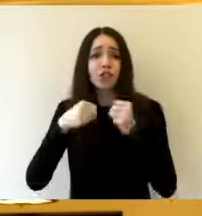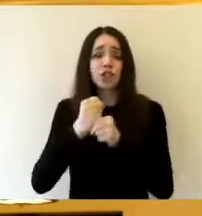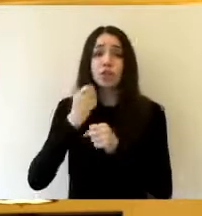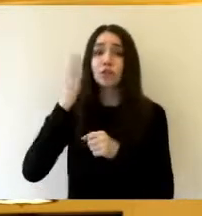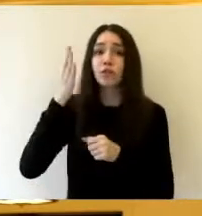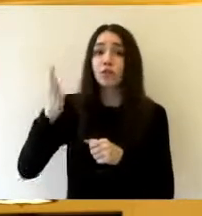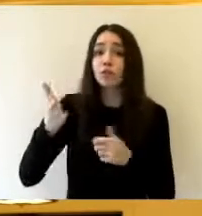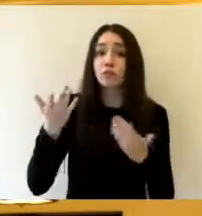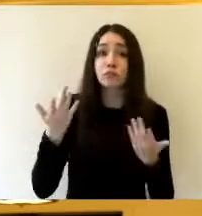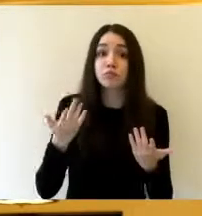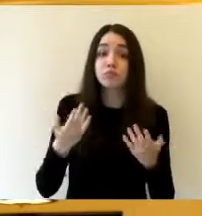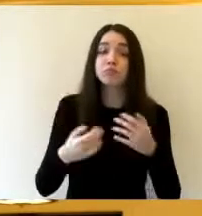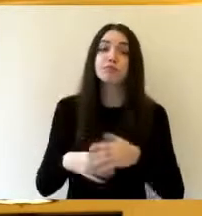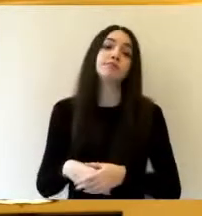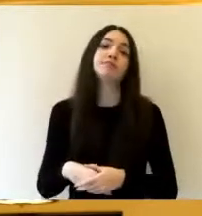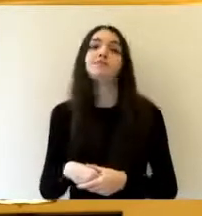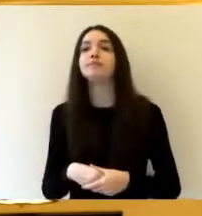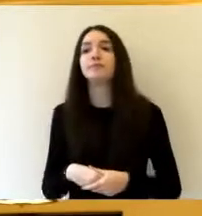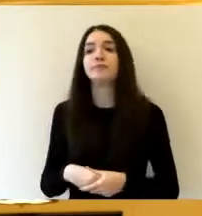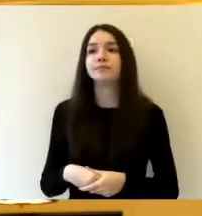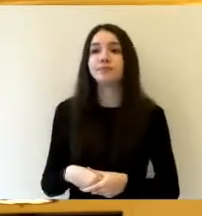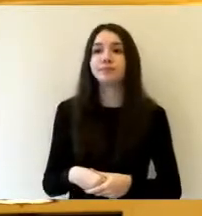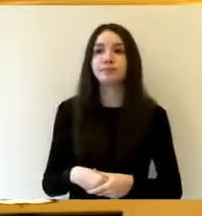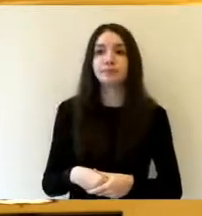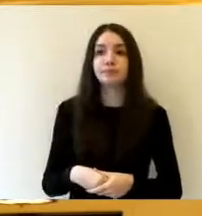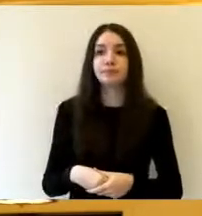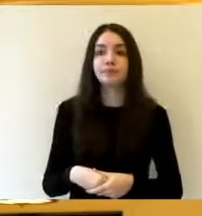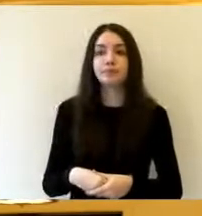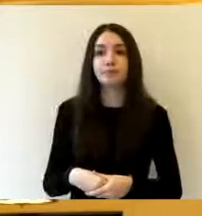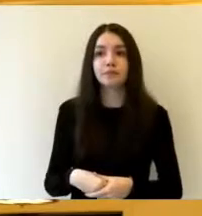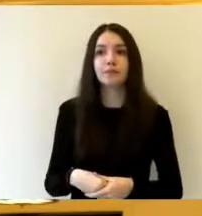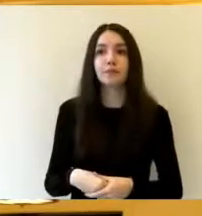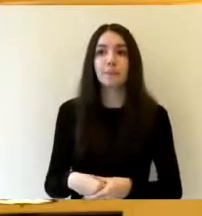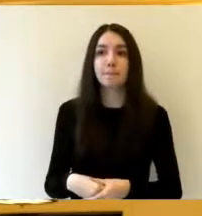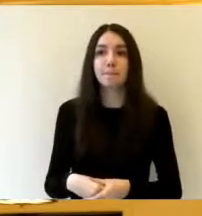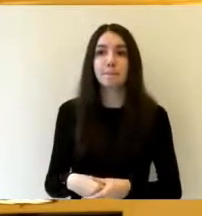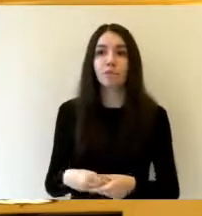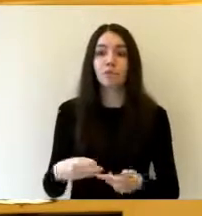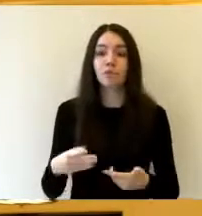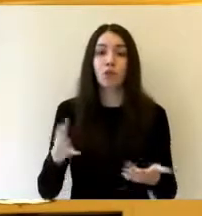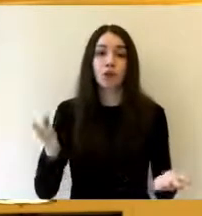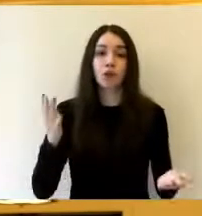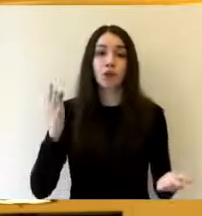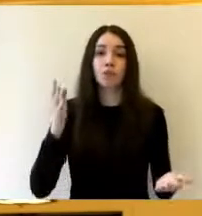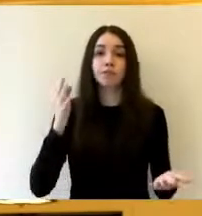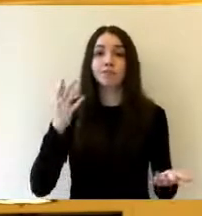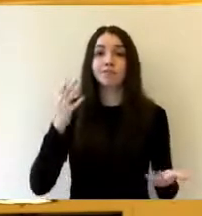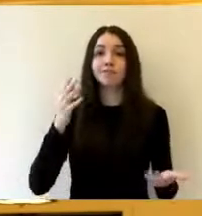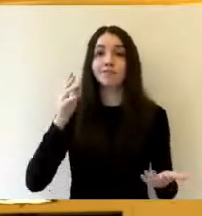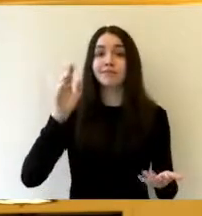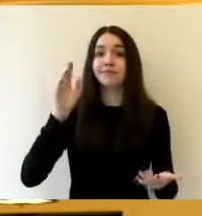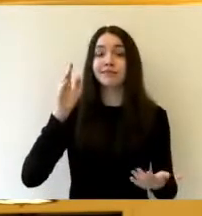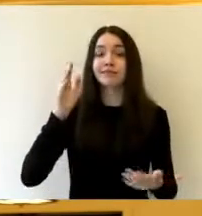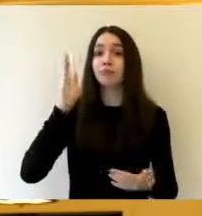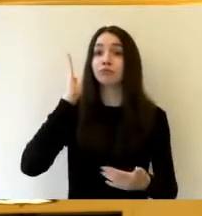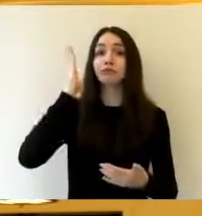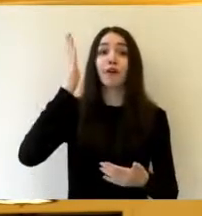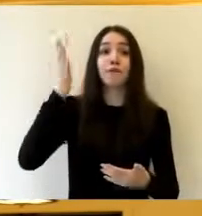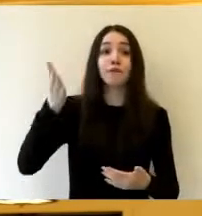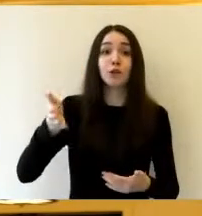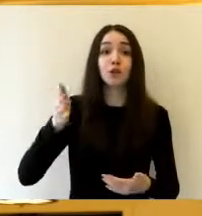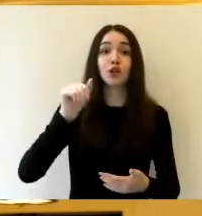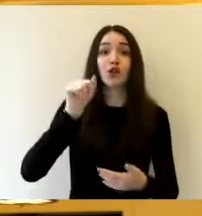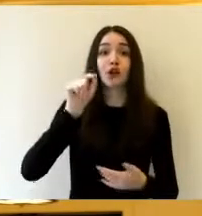right now is at the bottom of the ocean, you know, we're wondering what the aliens are going to pull out of the silt. And I bet it's going to be stone